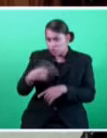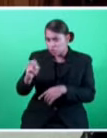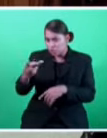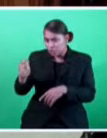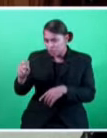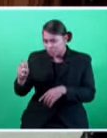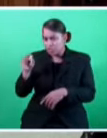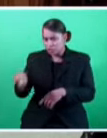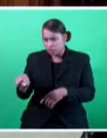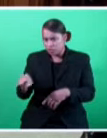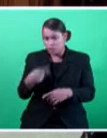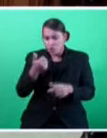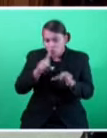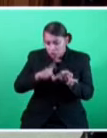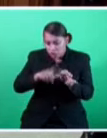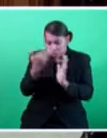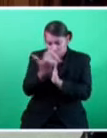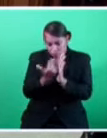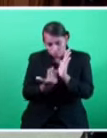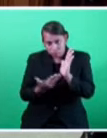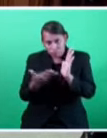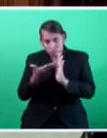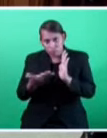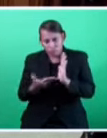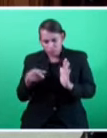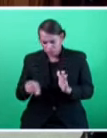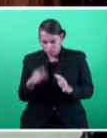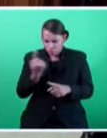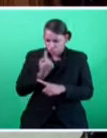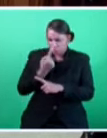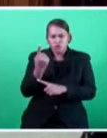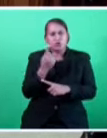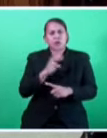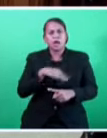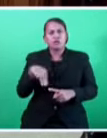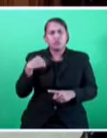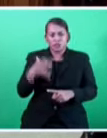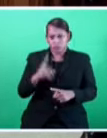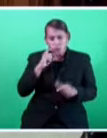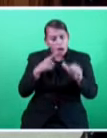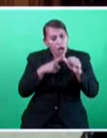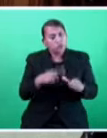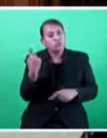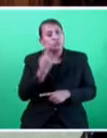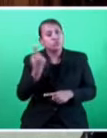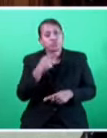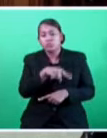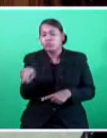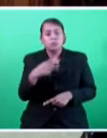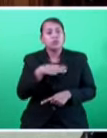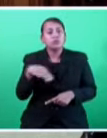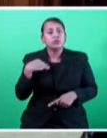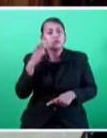and the answering minister to that particular question is the Minister of Waterways, but again